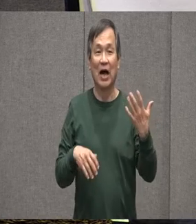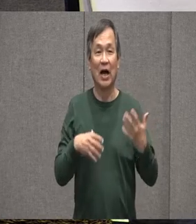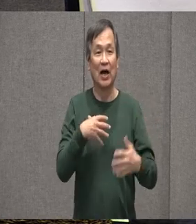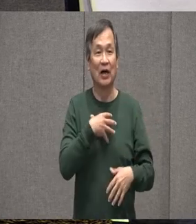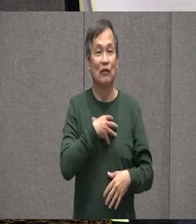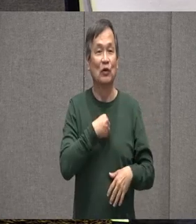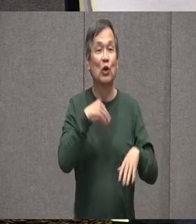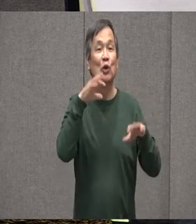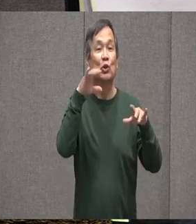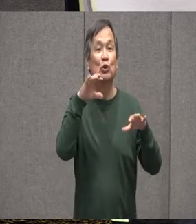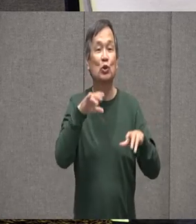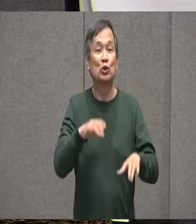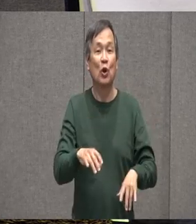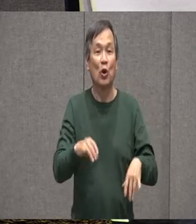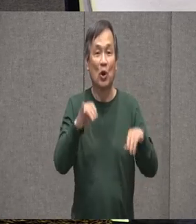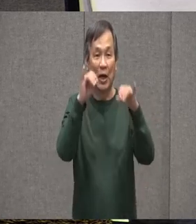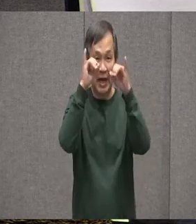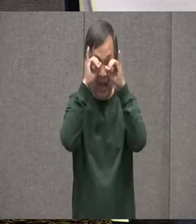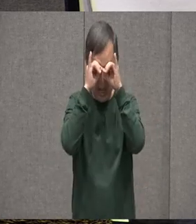owls.